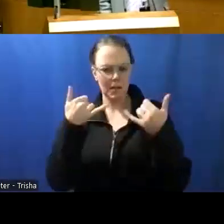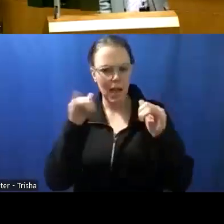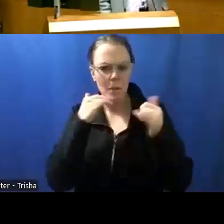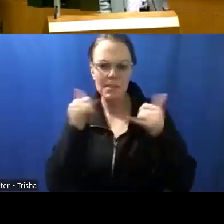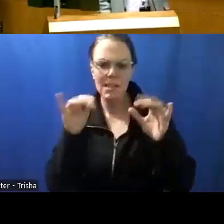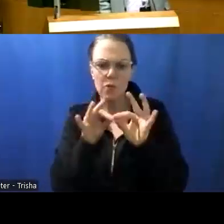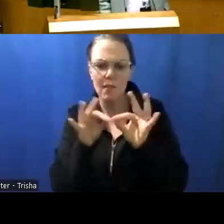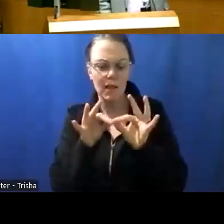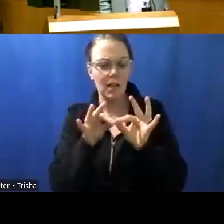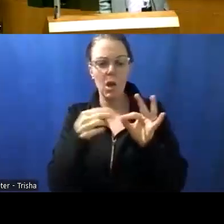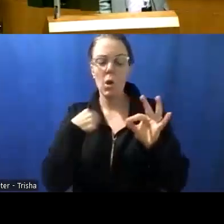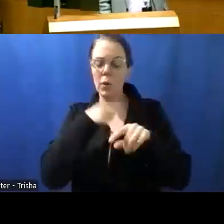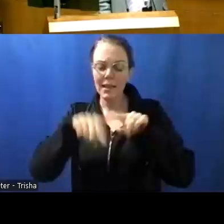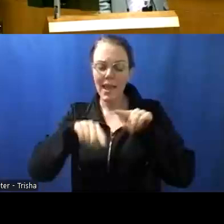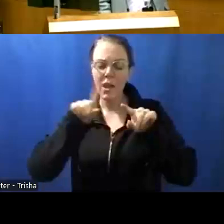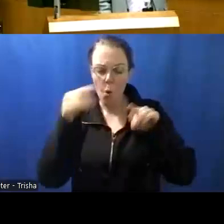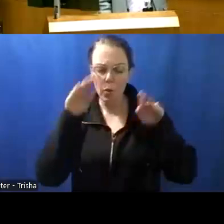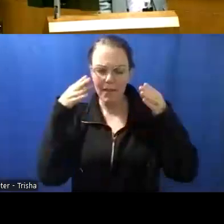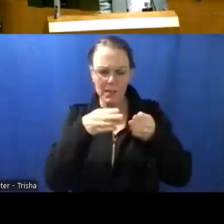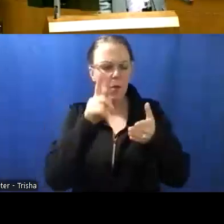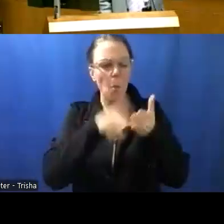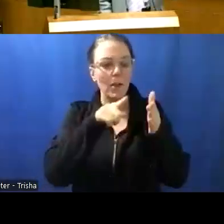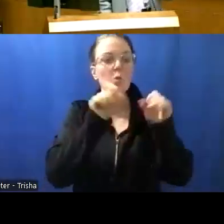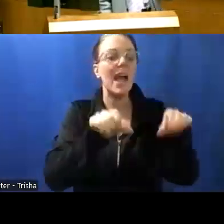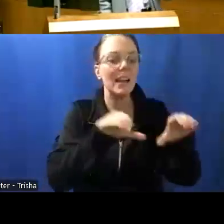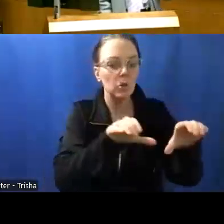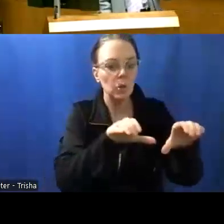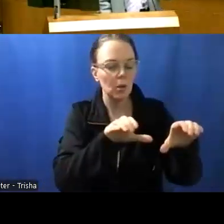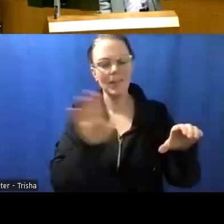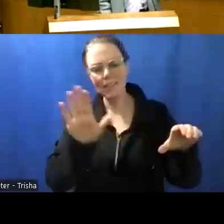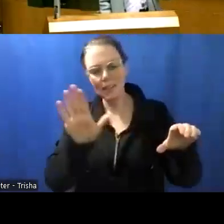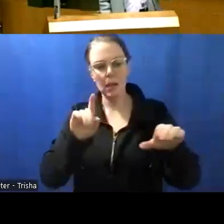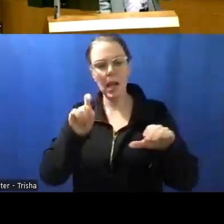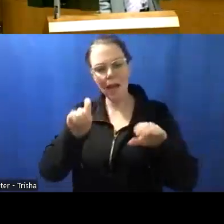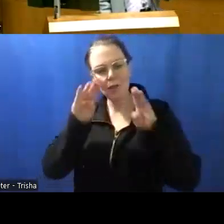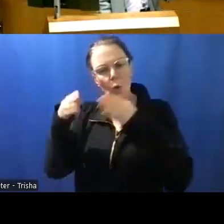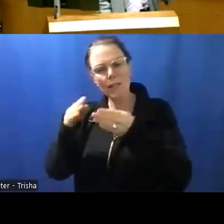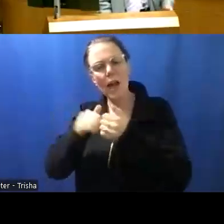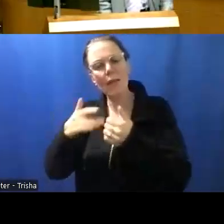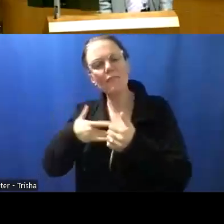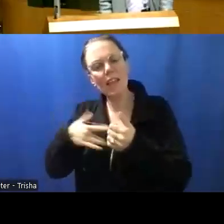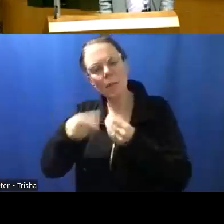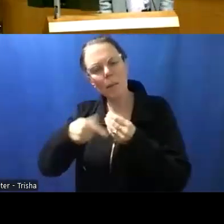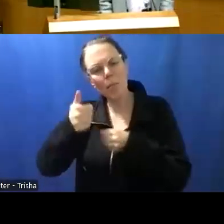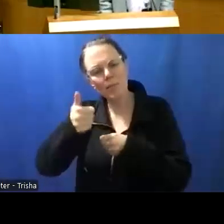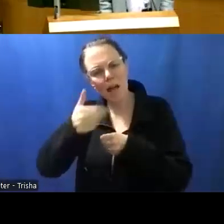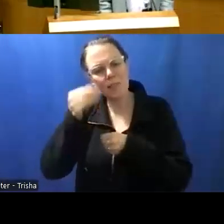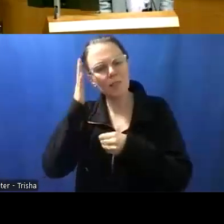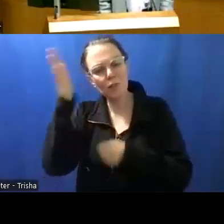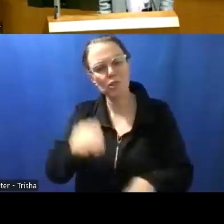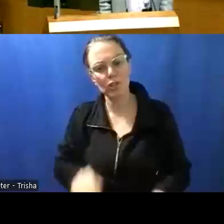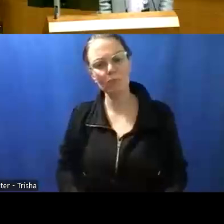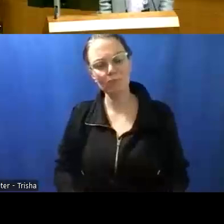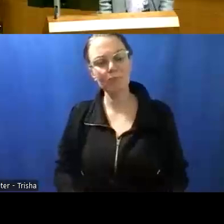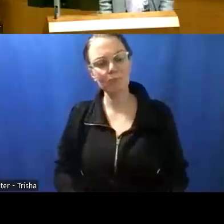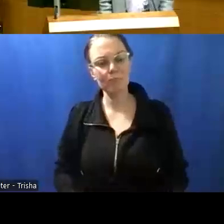this, can you do that, can you do this? Here's how you can learn to do that. We have to focus on how the people feel about themselves and their future.